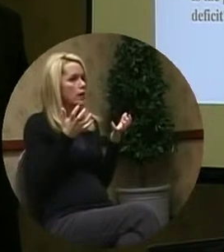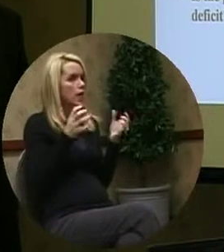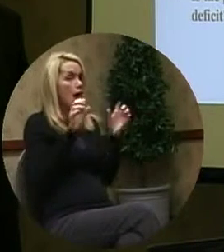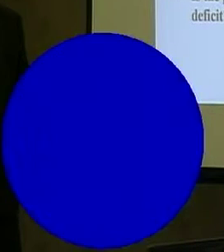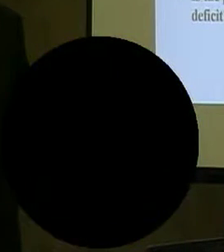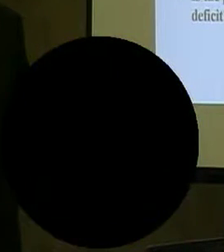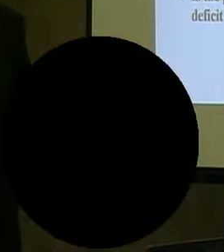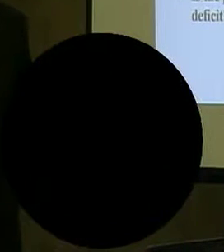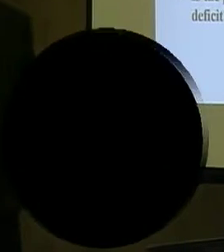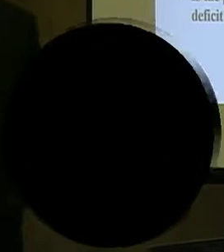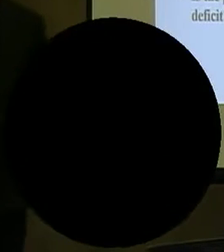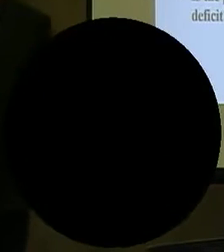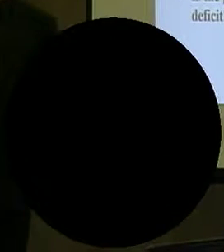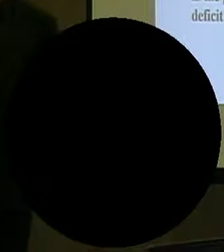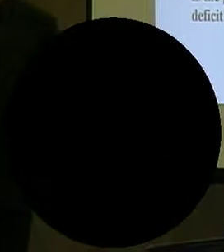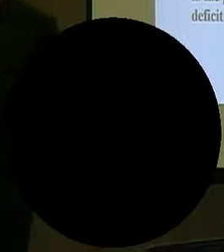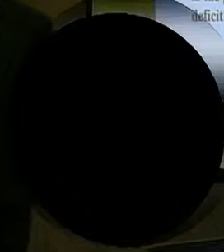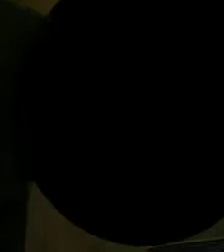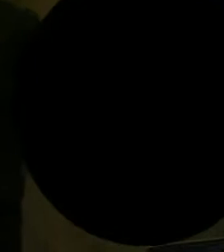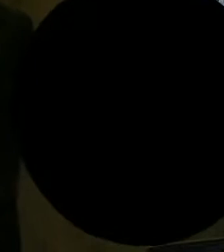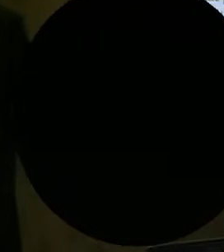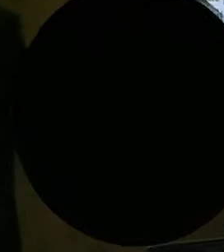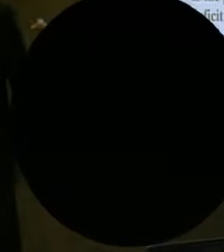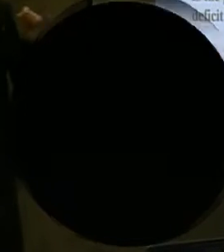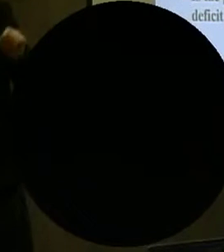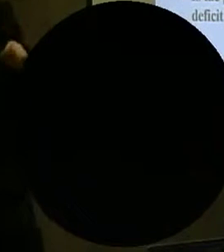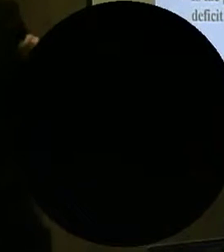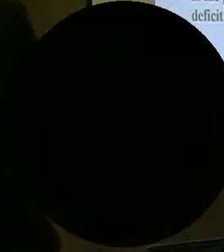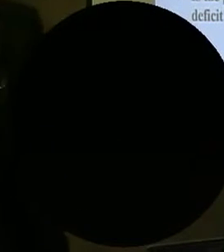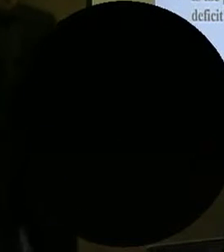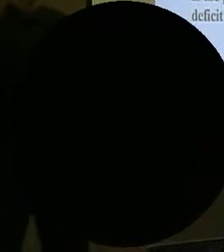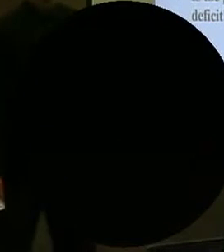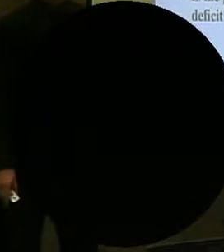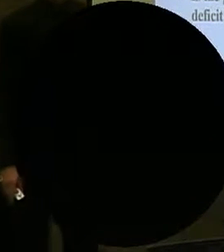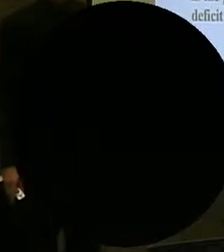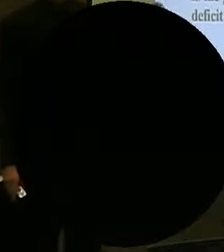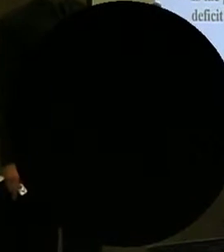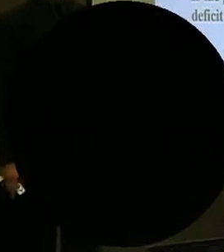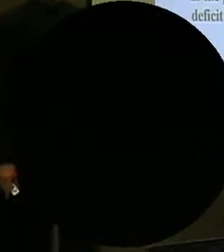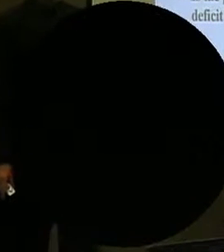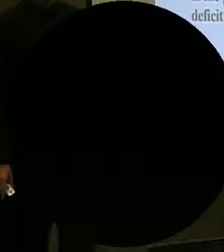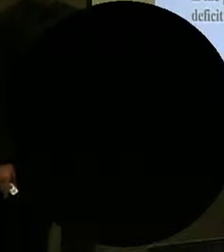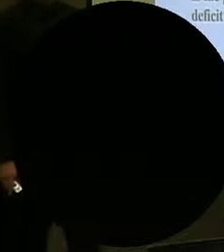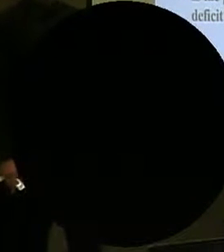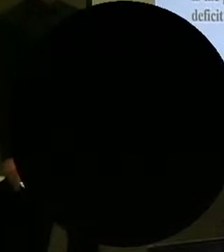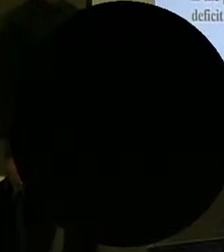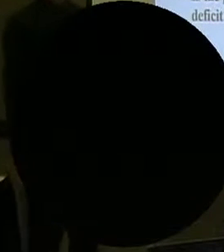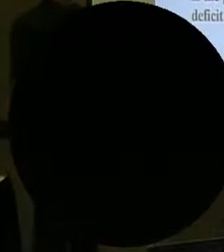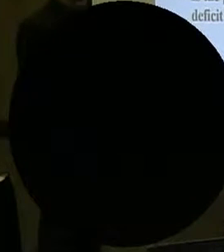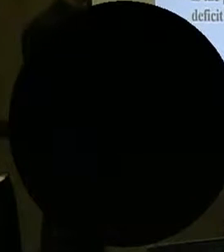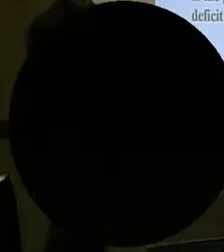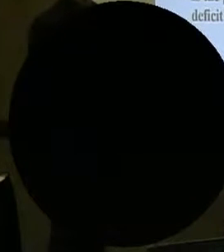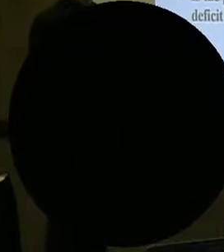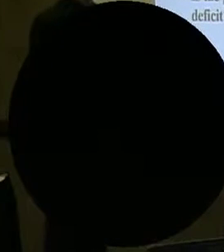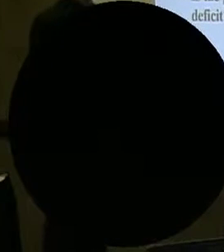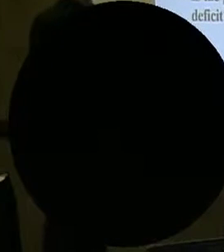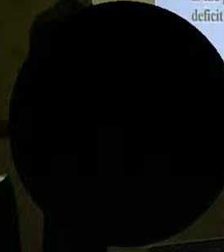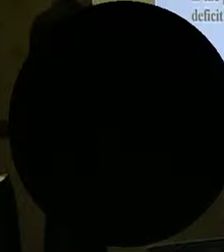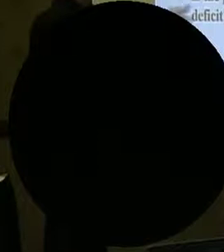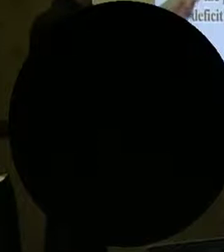they do it? If not, that's a different intervention than they can do it but